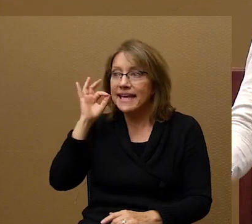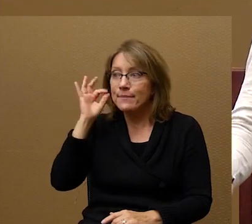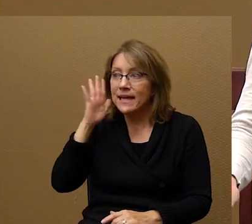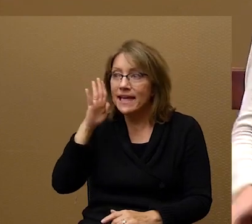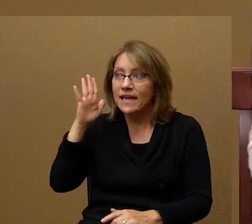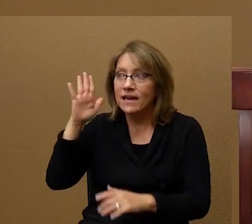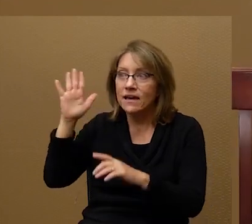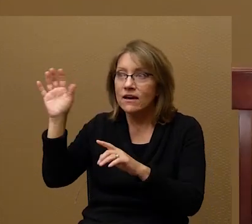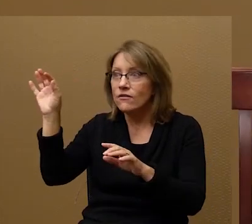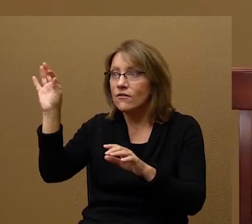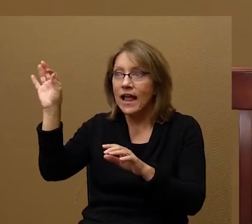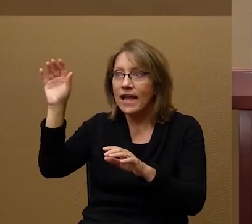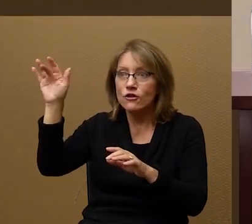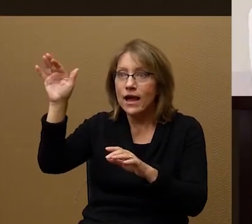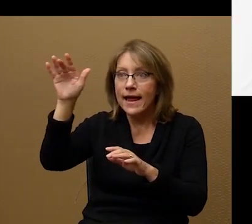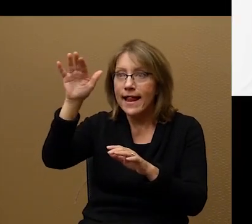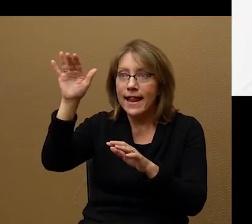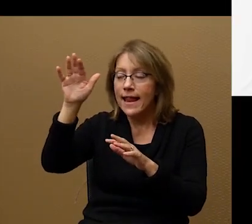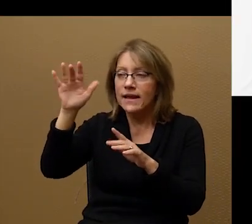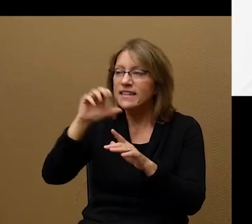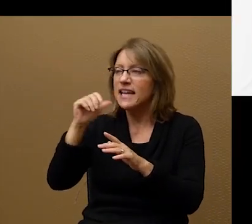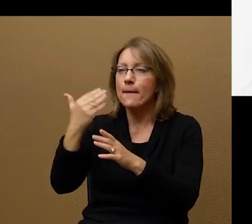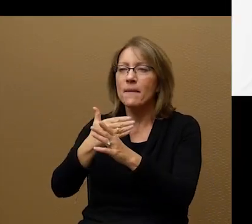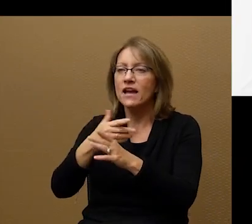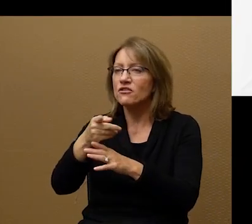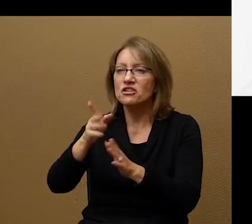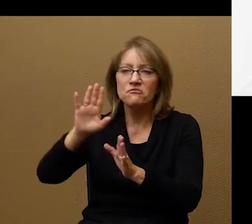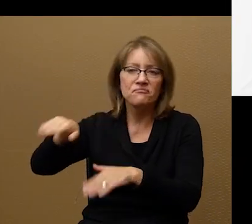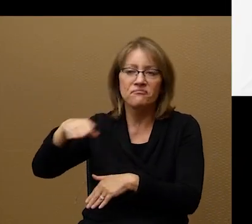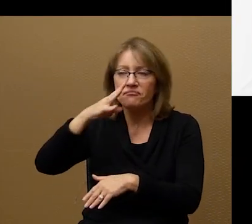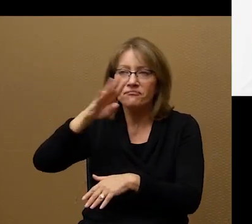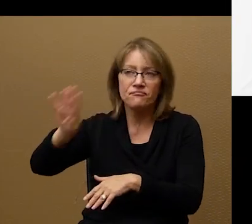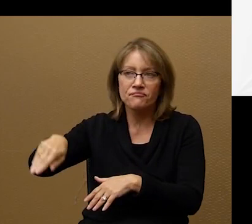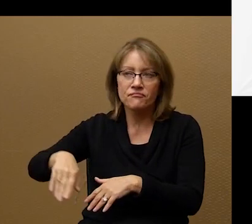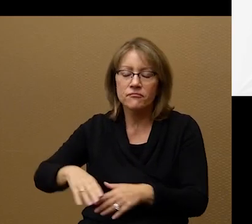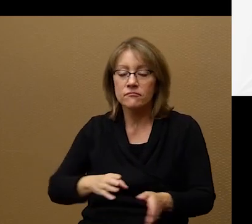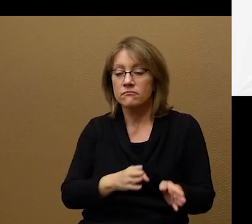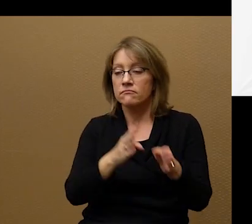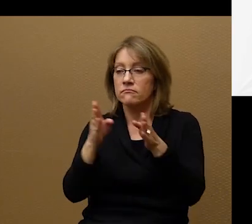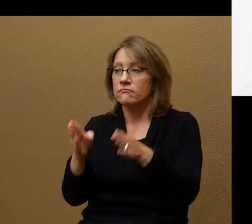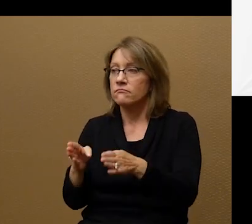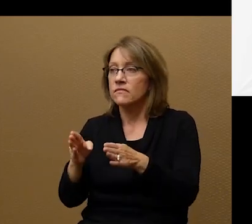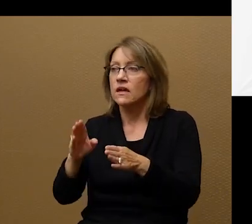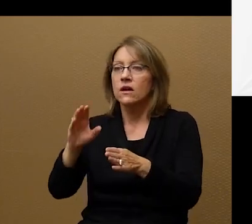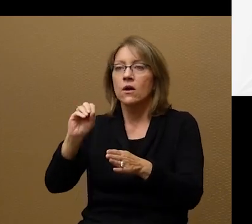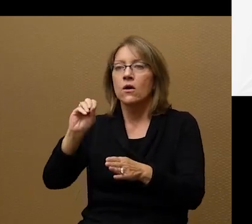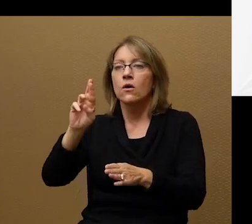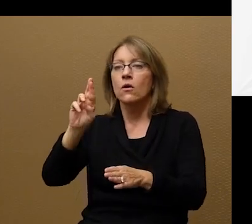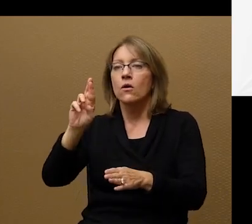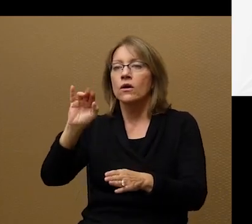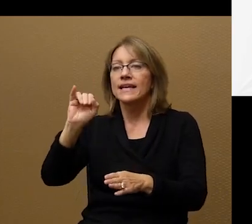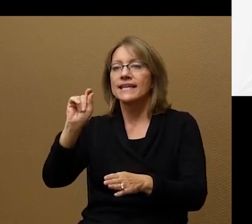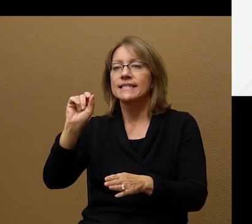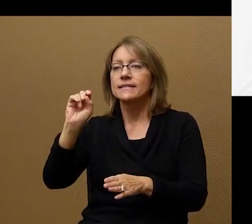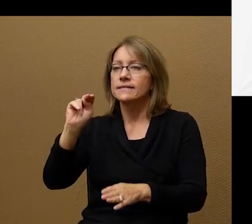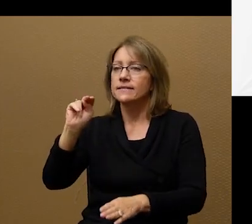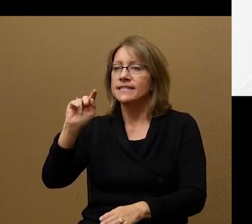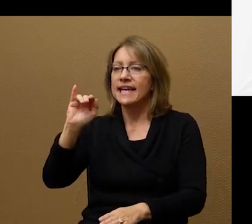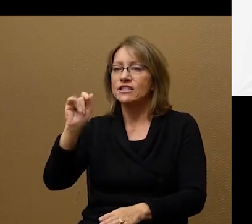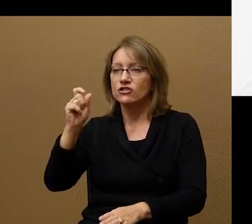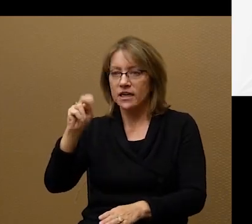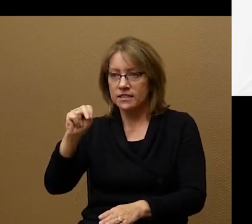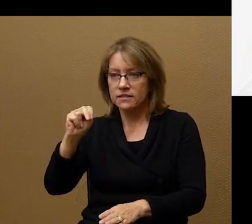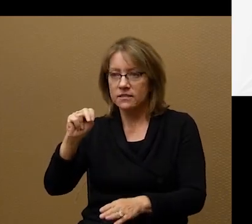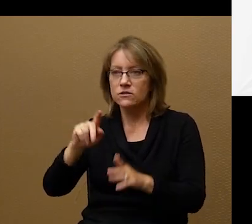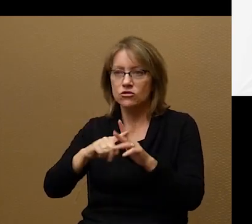really bothering you yet. Orientation. This is when you start to pay attention to that, and you start